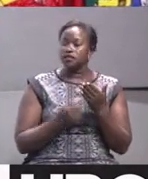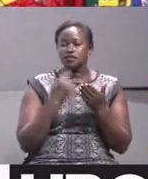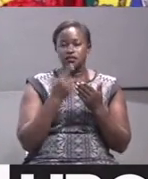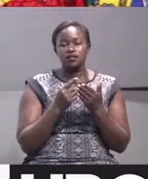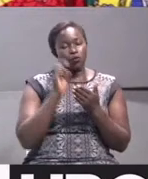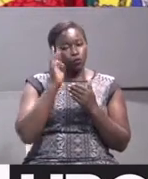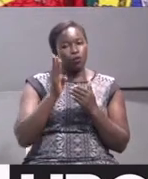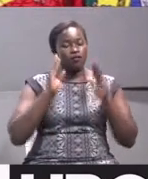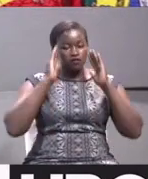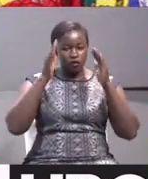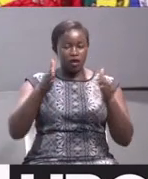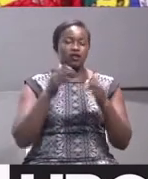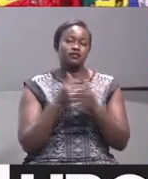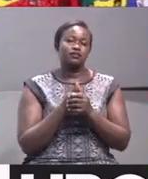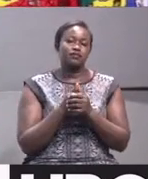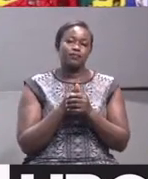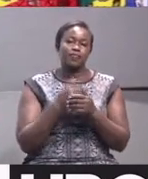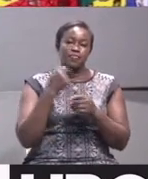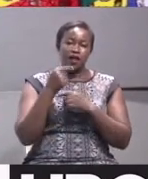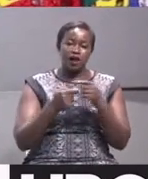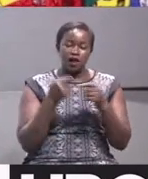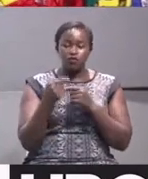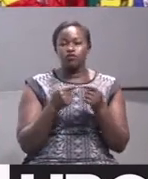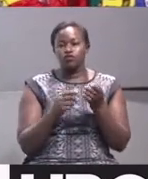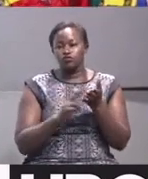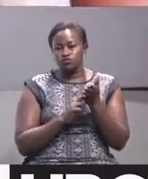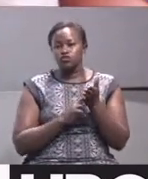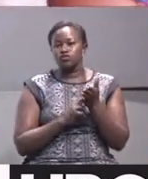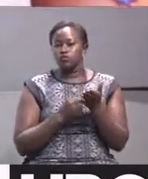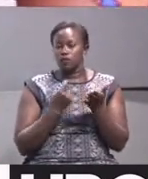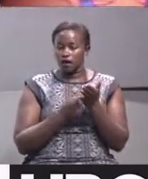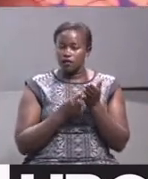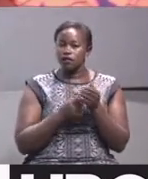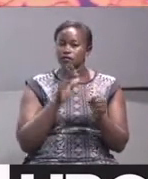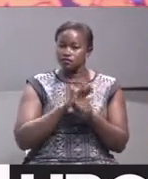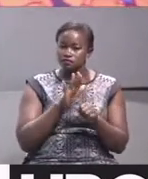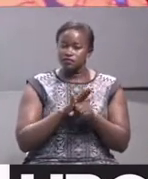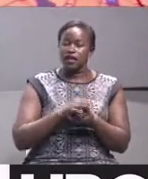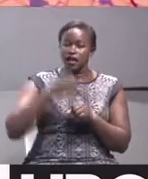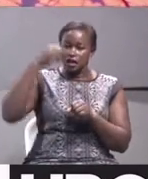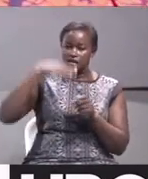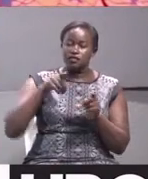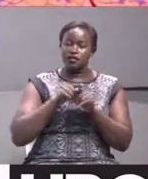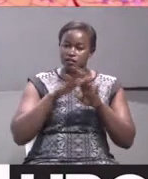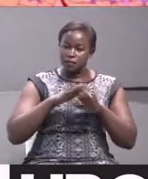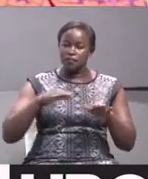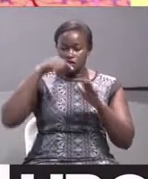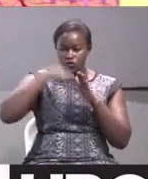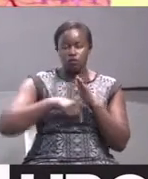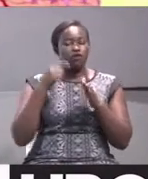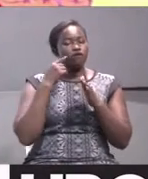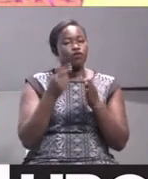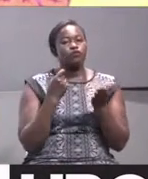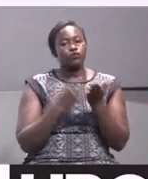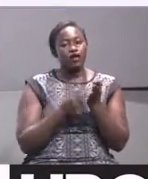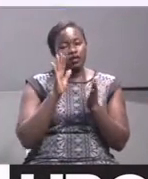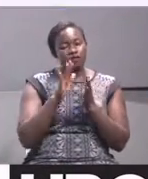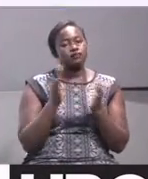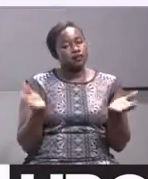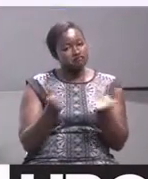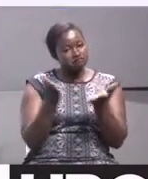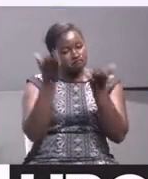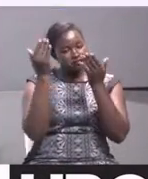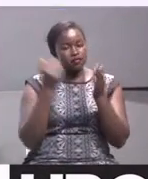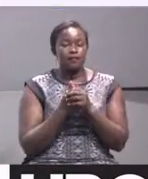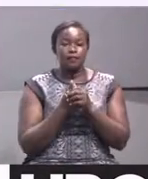focus on harnessing Uganda's abundant energy and mineral resources for the nation's advancement.